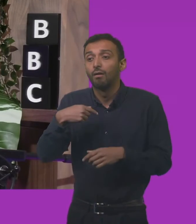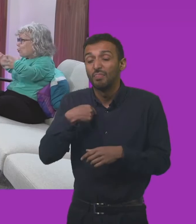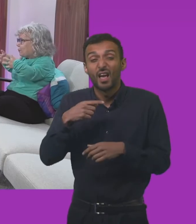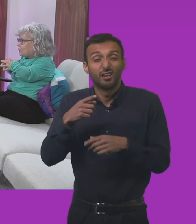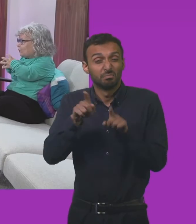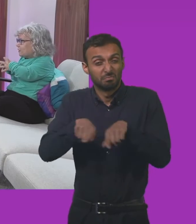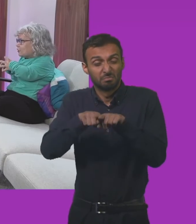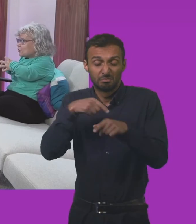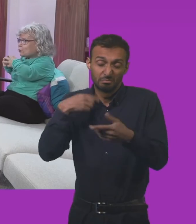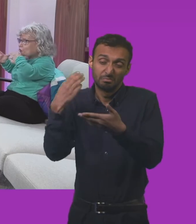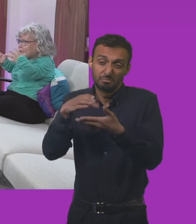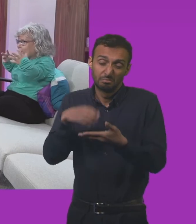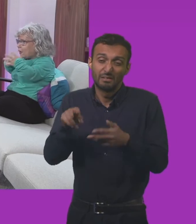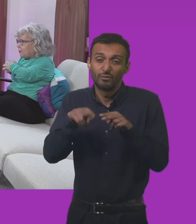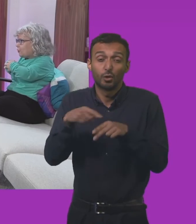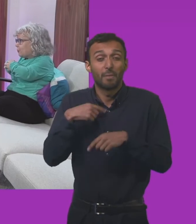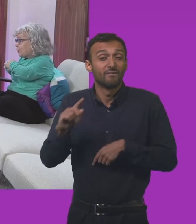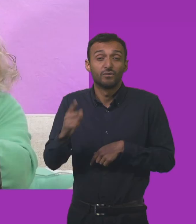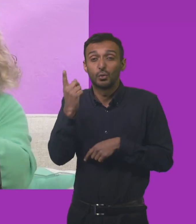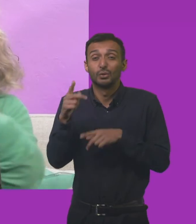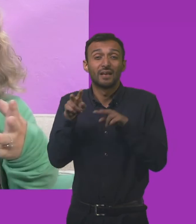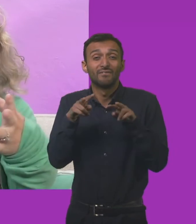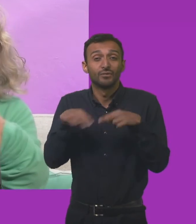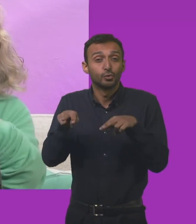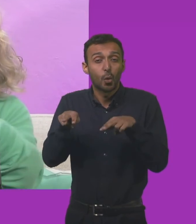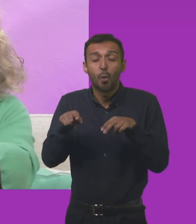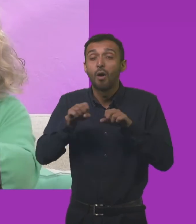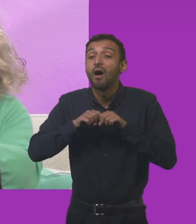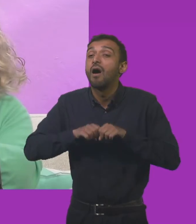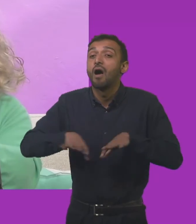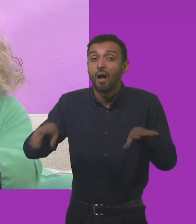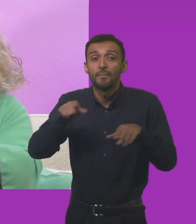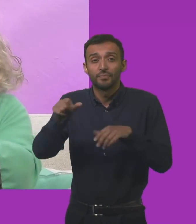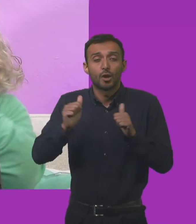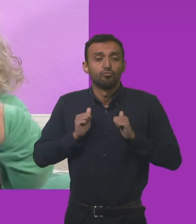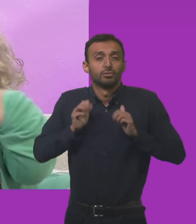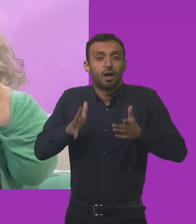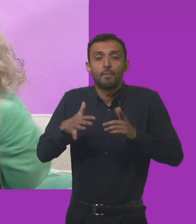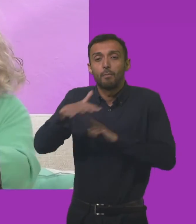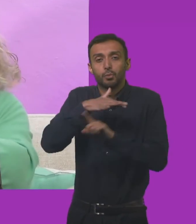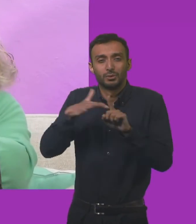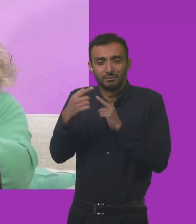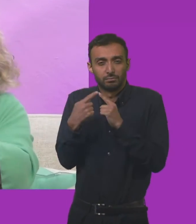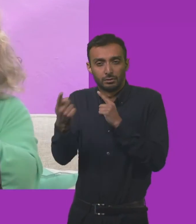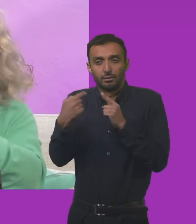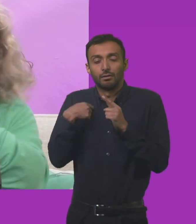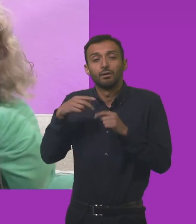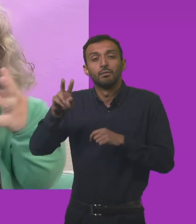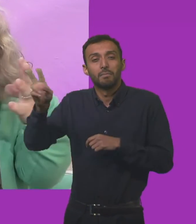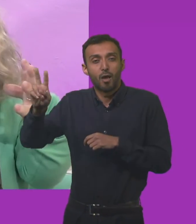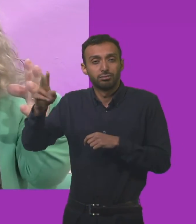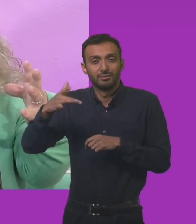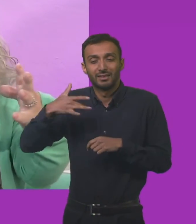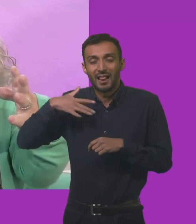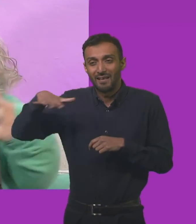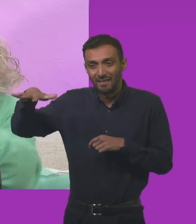kind of a joke about the Villages, which is a retirement community near where my parents lived, and they have the largest sexually transmitted